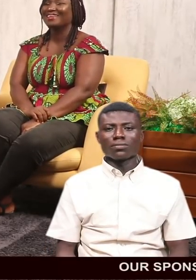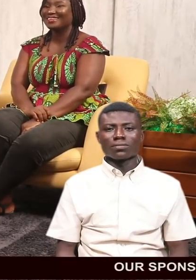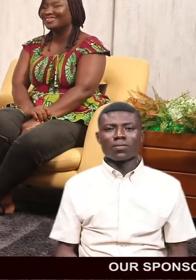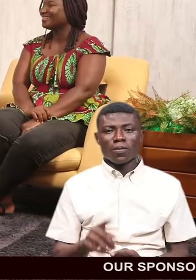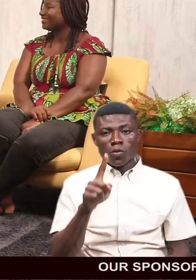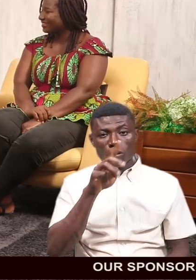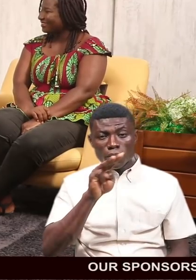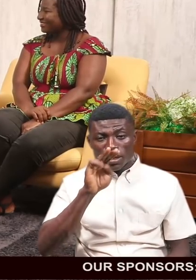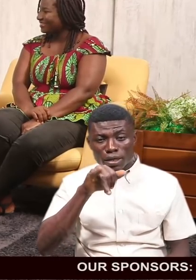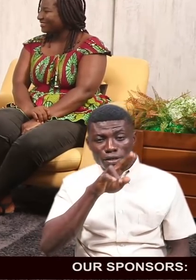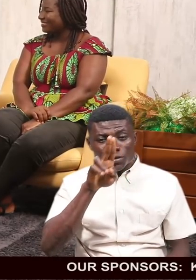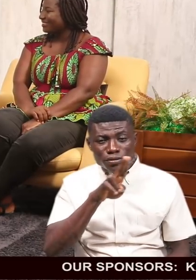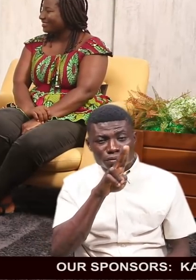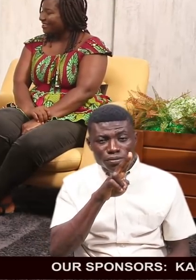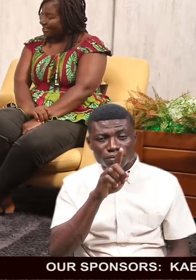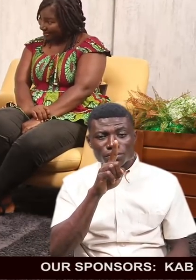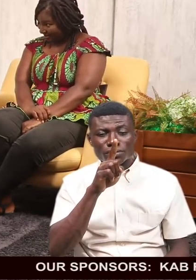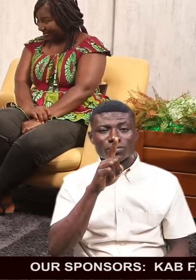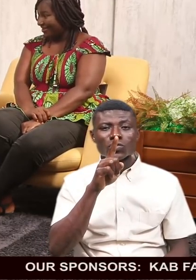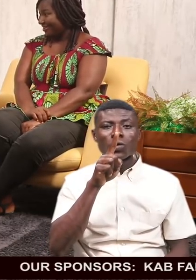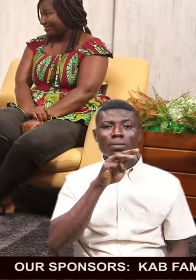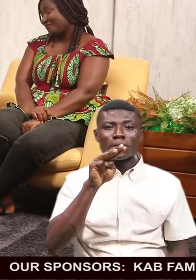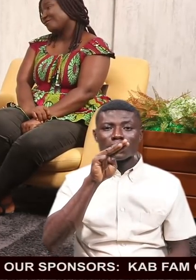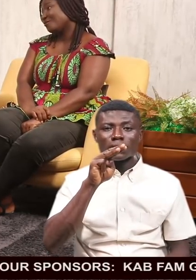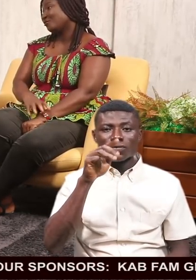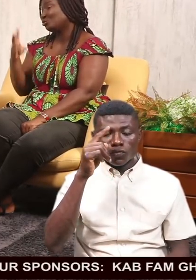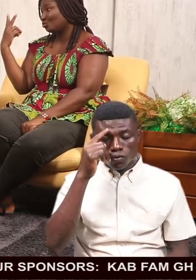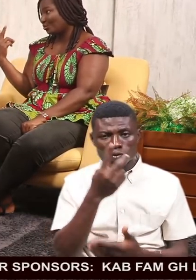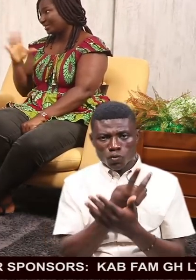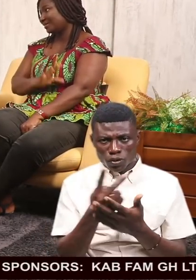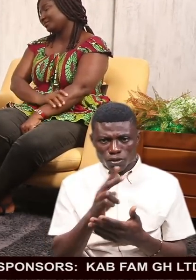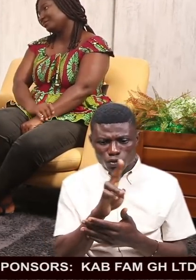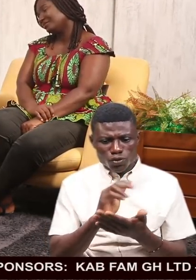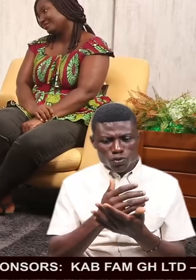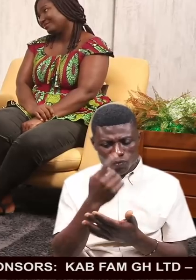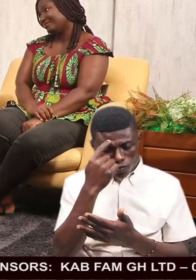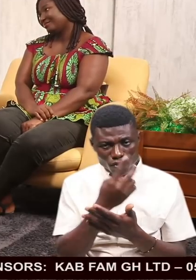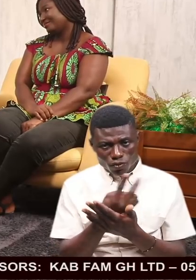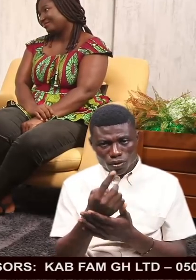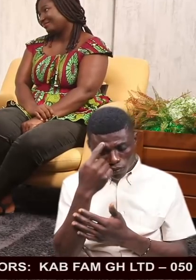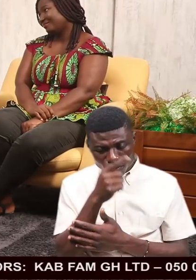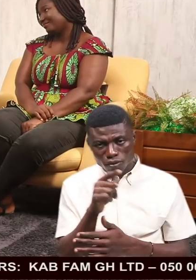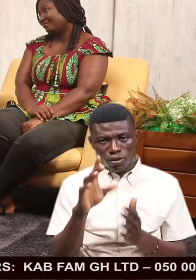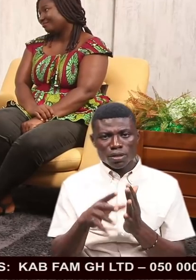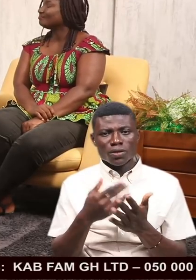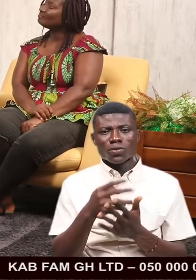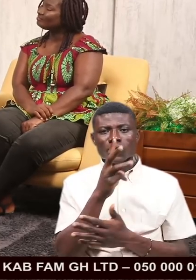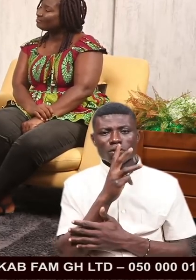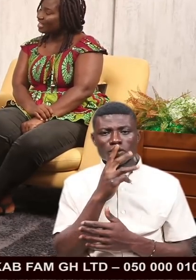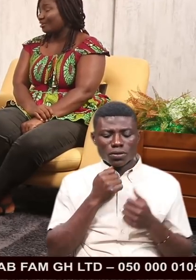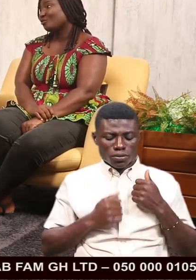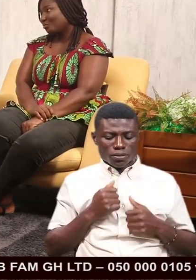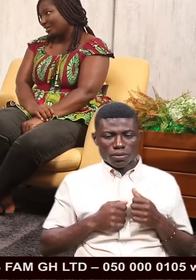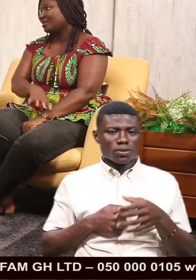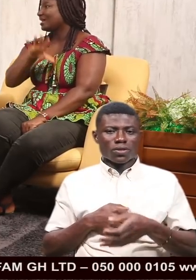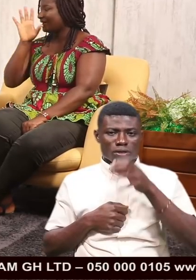100 Ghana no. What the new aduane ma omo for 1 week for 2 weeks. 2 weeks. na de to nsuo ma o mudware nom ye